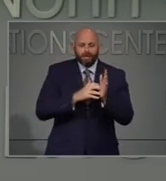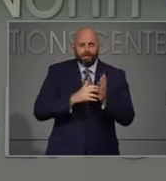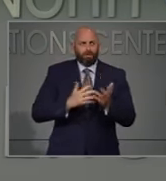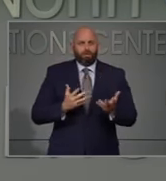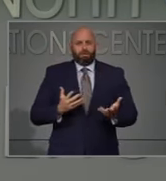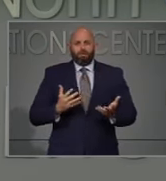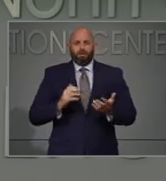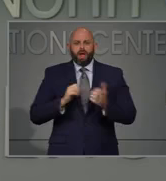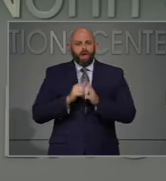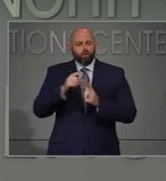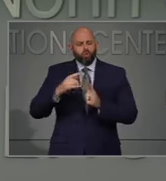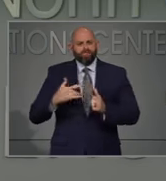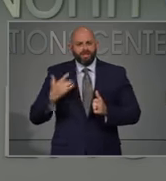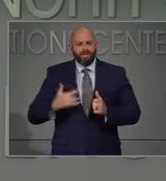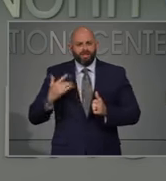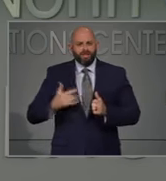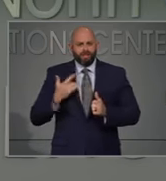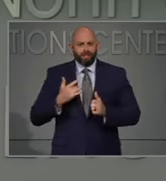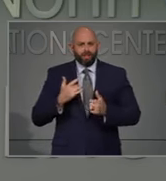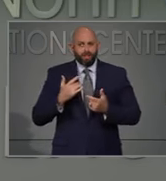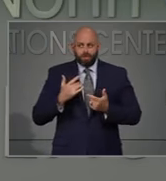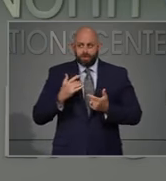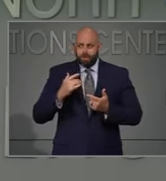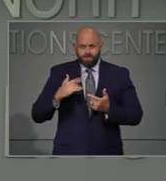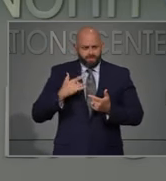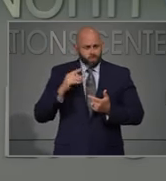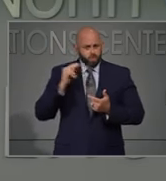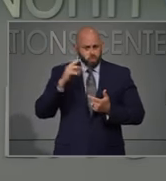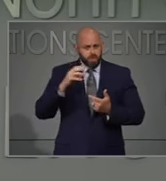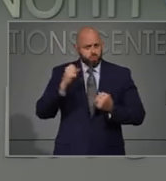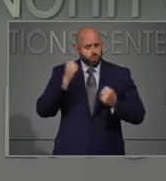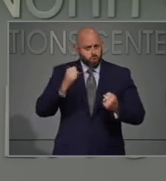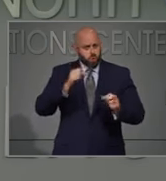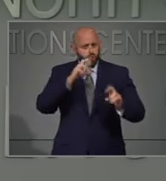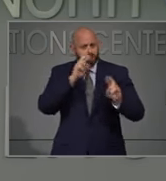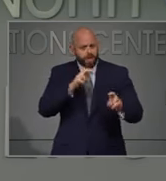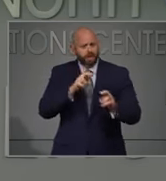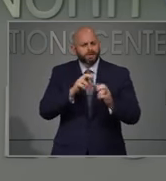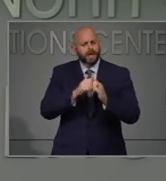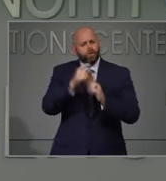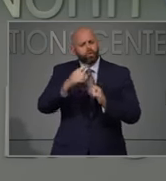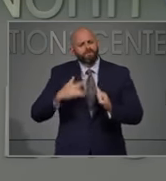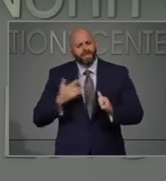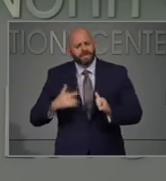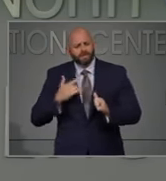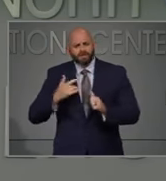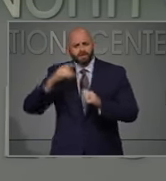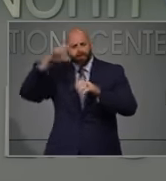feel North Carolina has responded to the violence that broke out here over the weekend? Thanks.